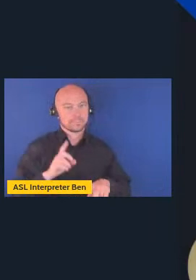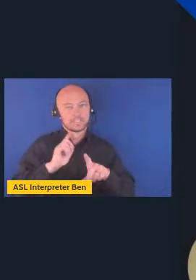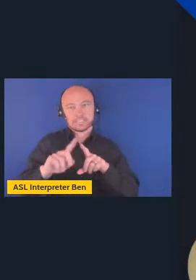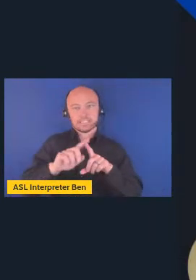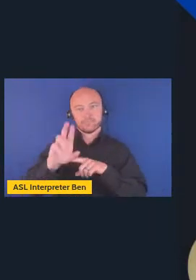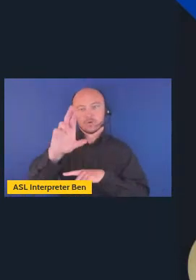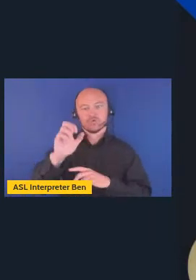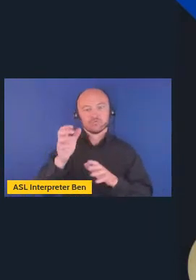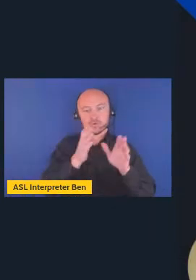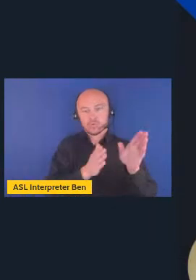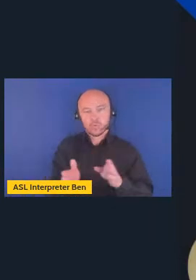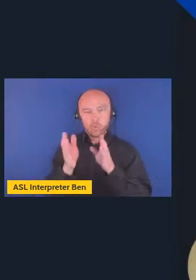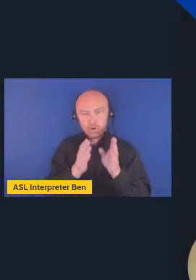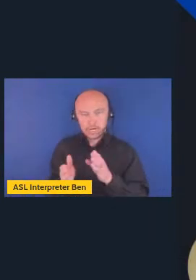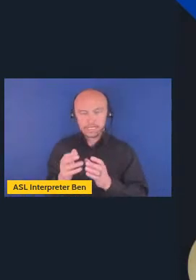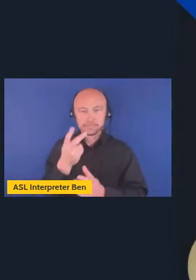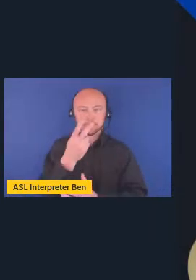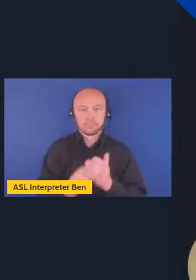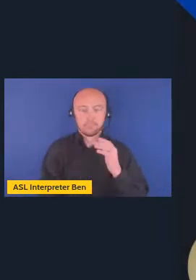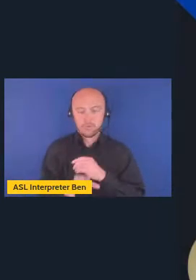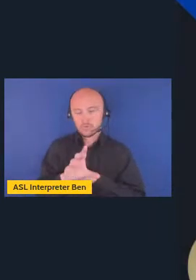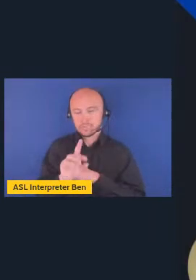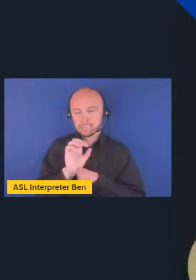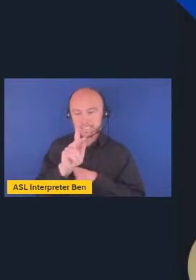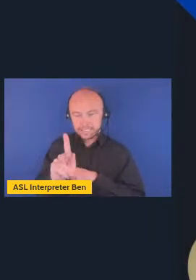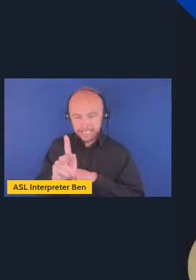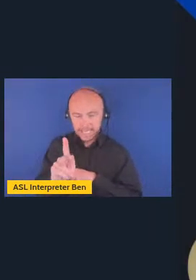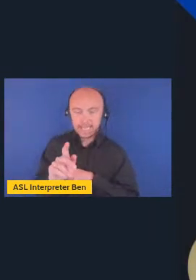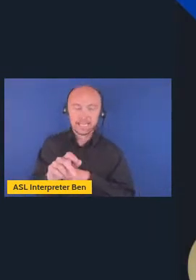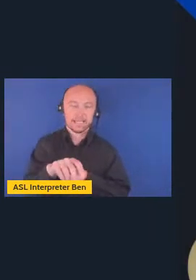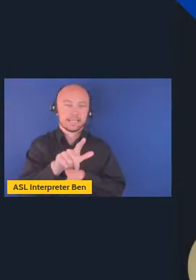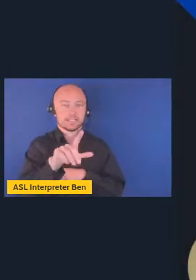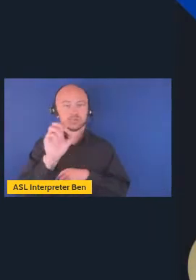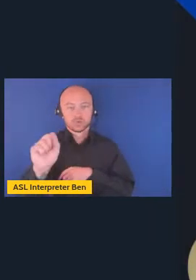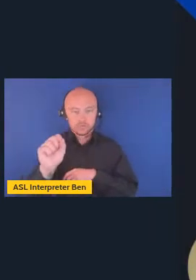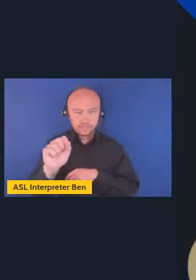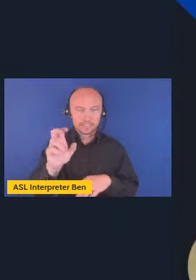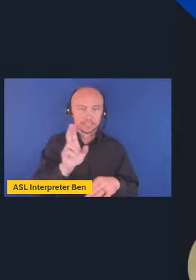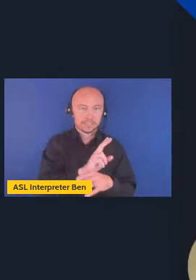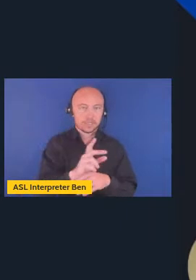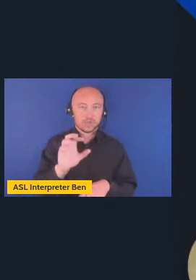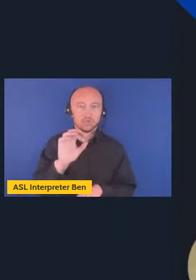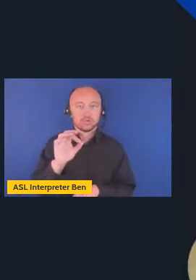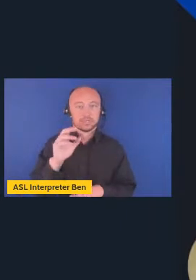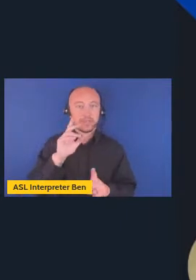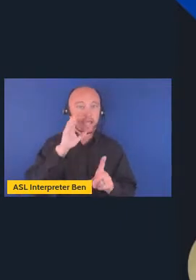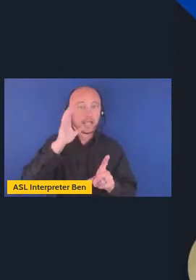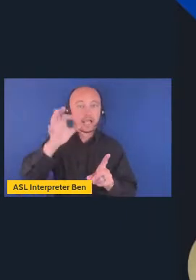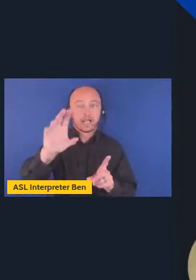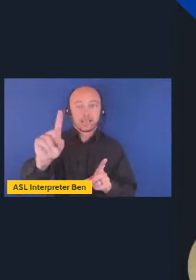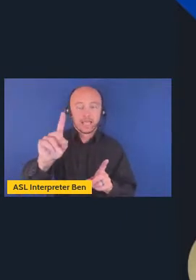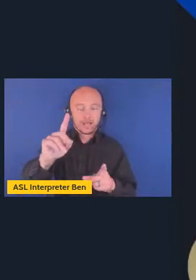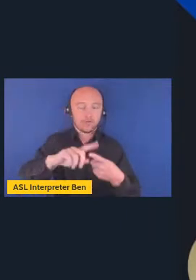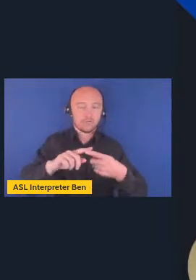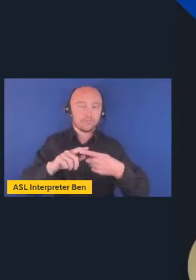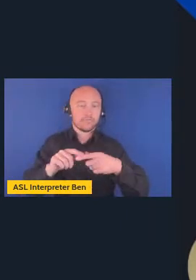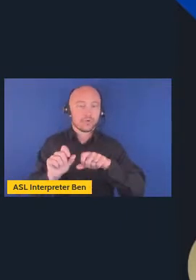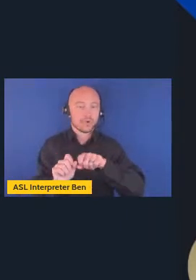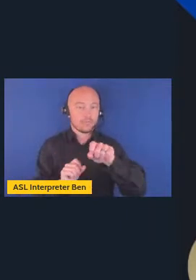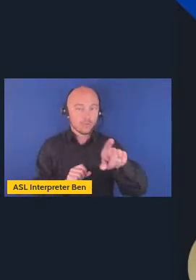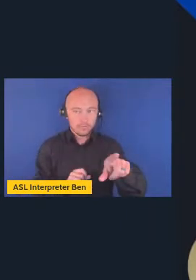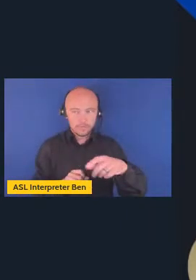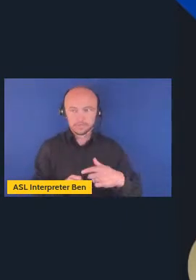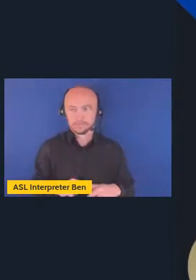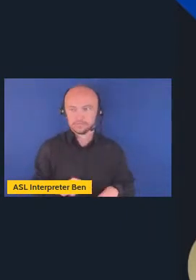reorganizing. Both CDK and Serverless Framework used CloudFormation in the underlying deployment method, but the